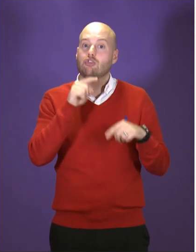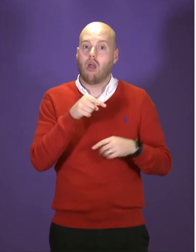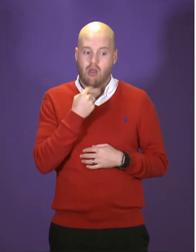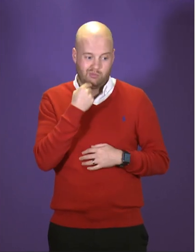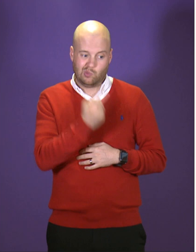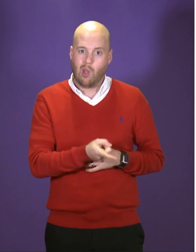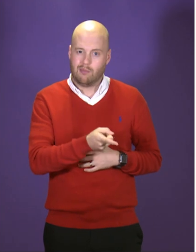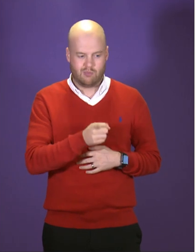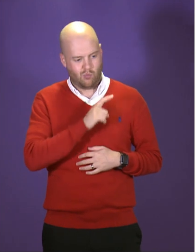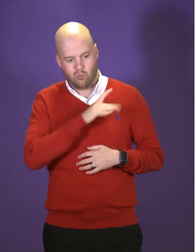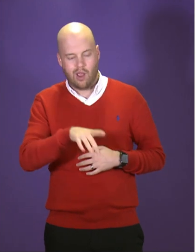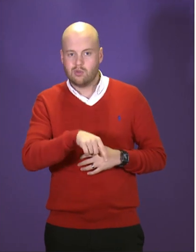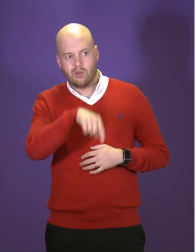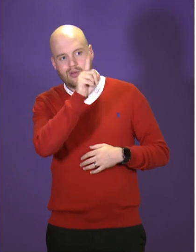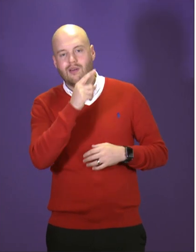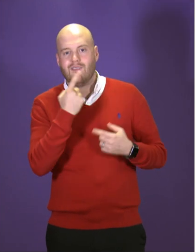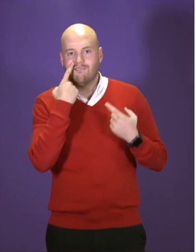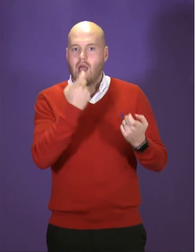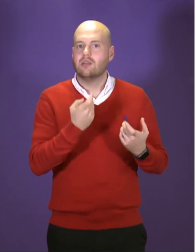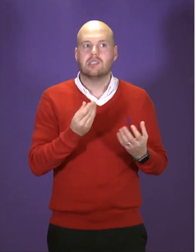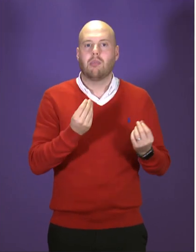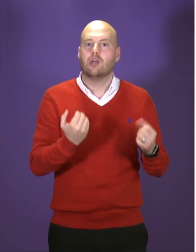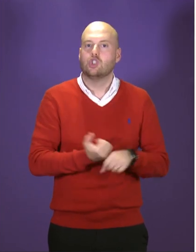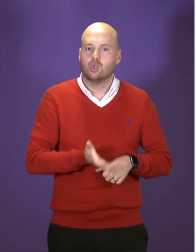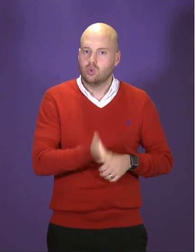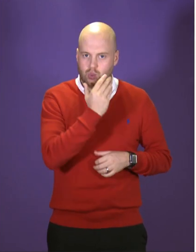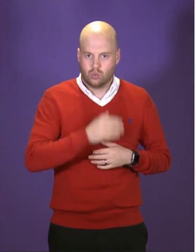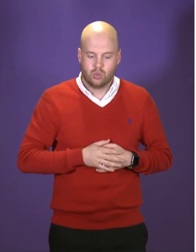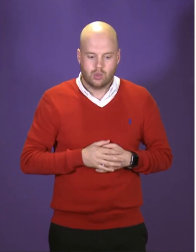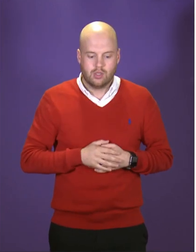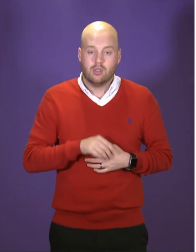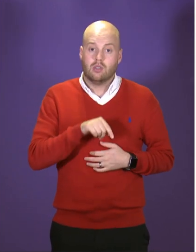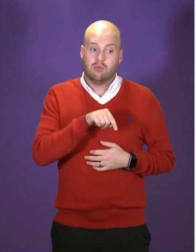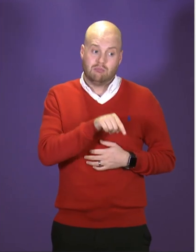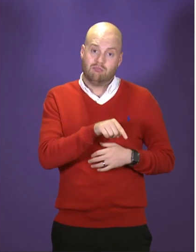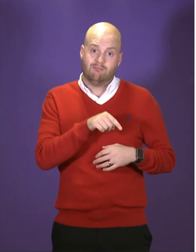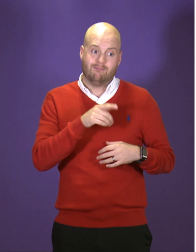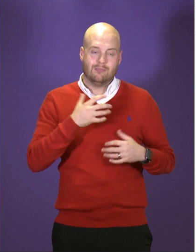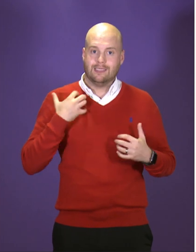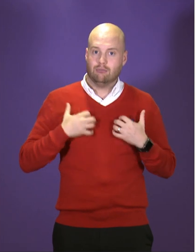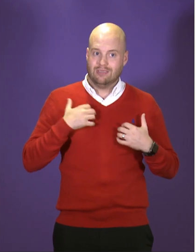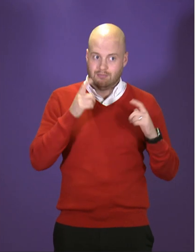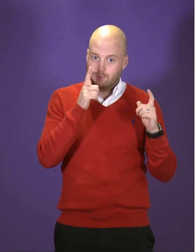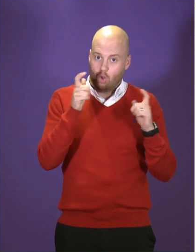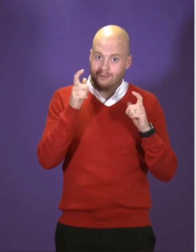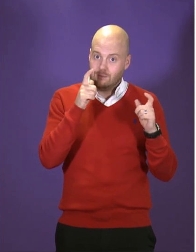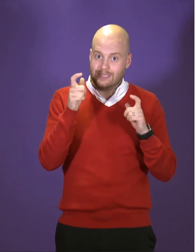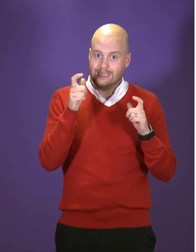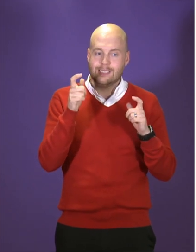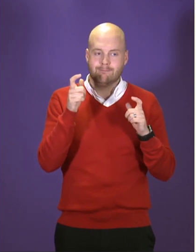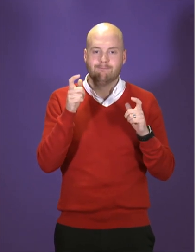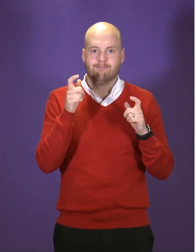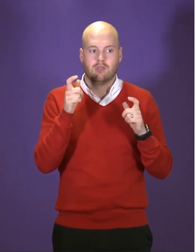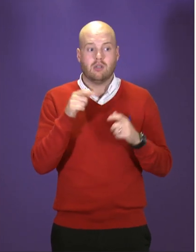not necessarily education after your 10th standard. And he said, oh, I want to do photography because one of his peers had become